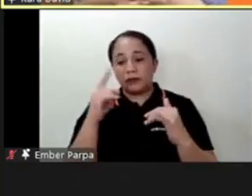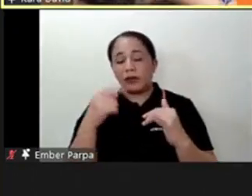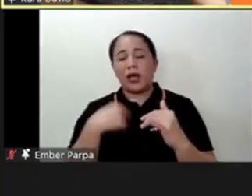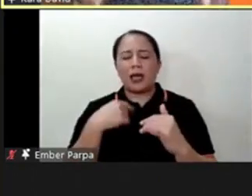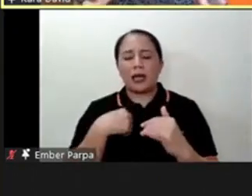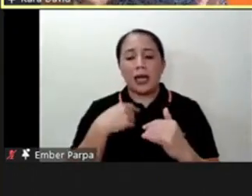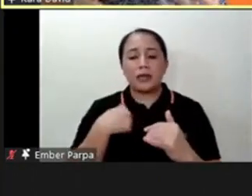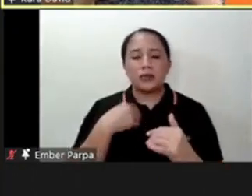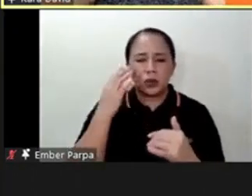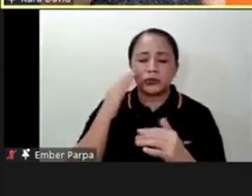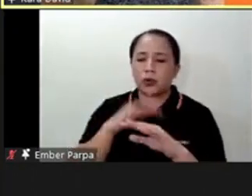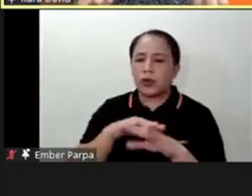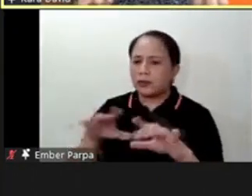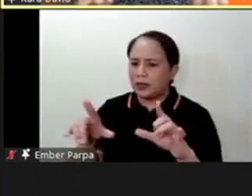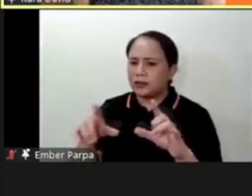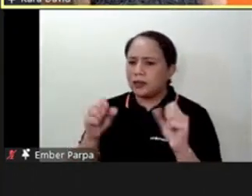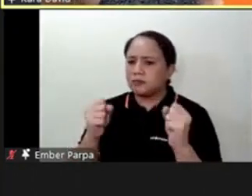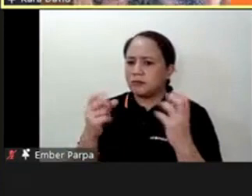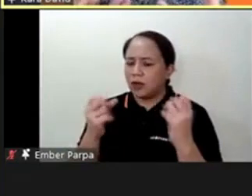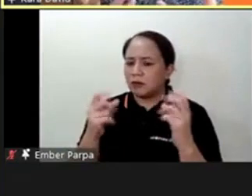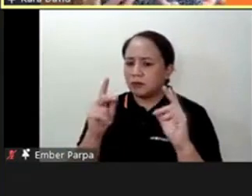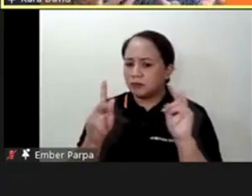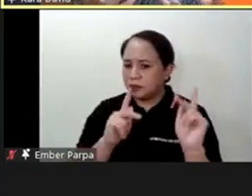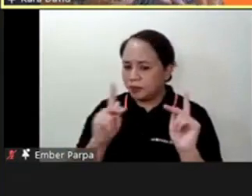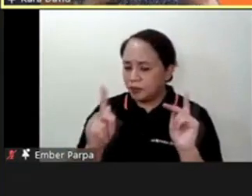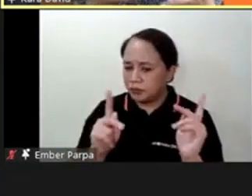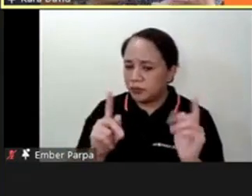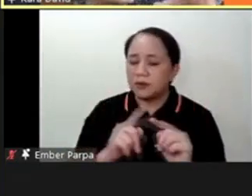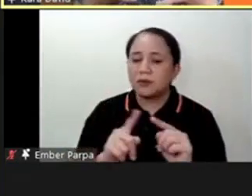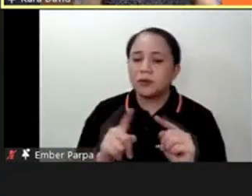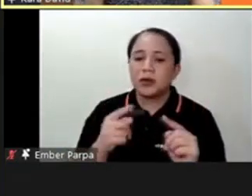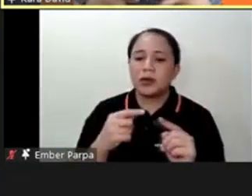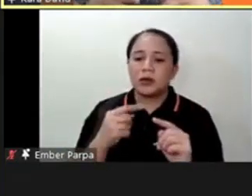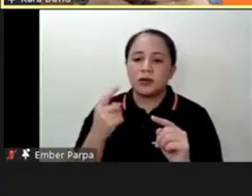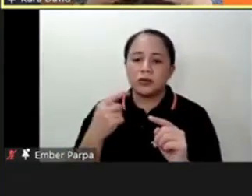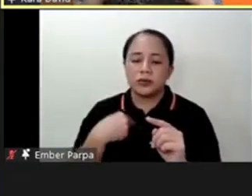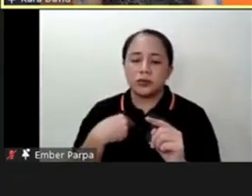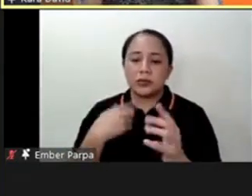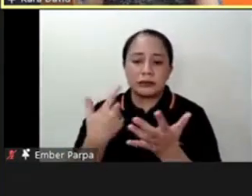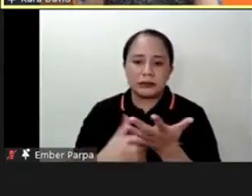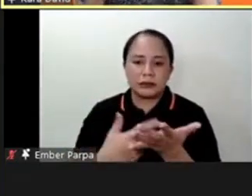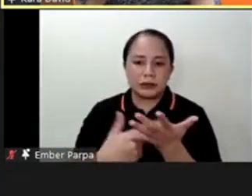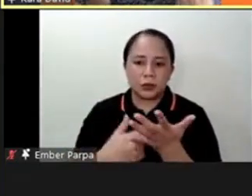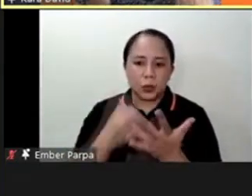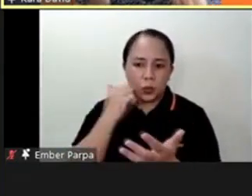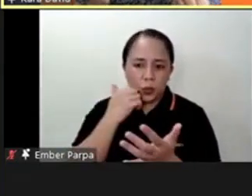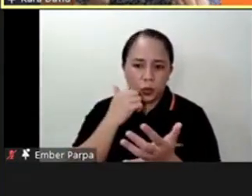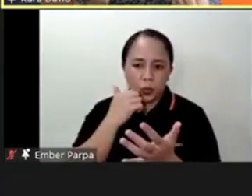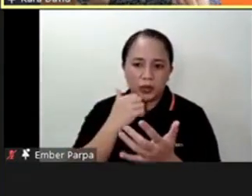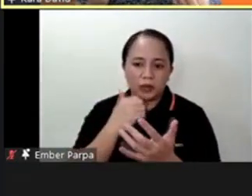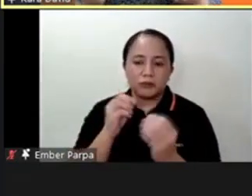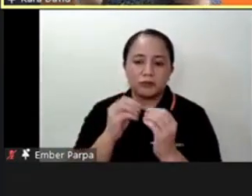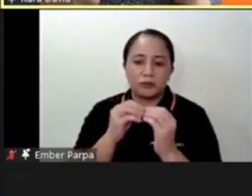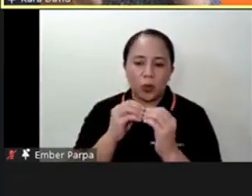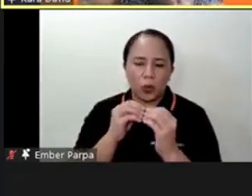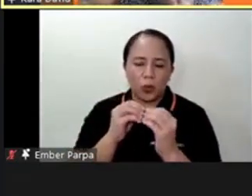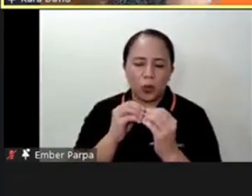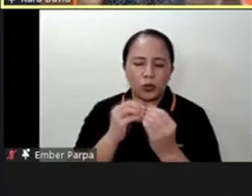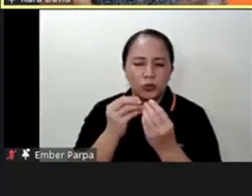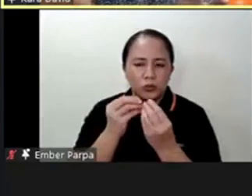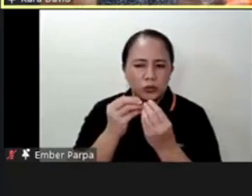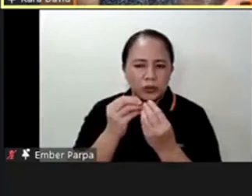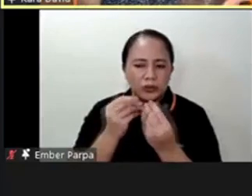that online reaches a lot more people, pero the discussions are always more meaningful